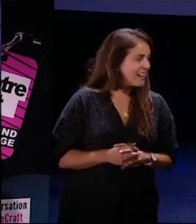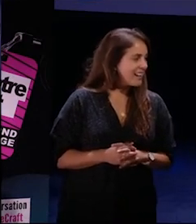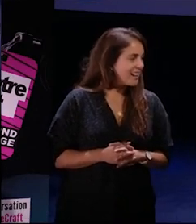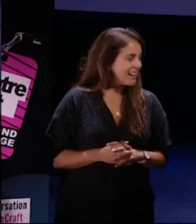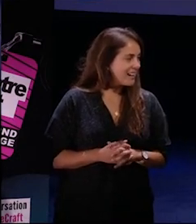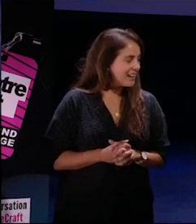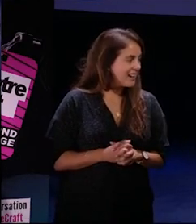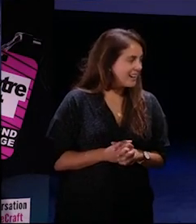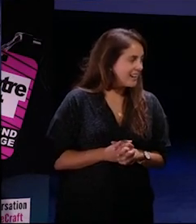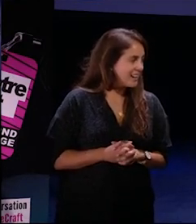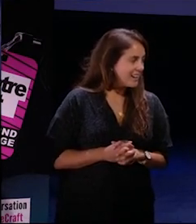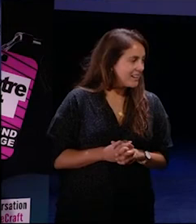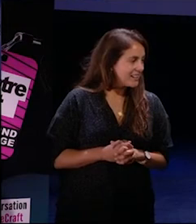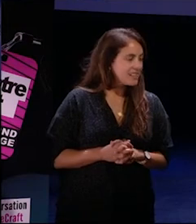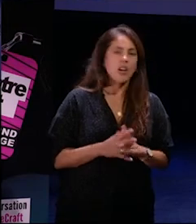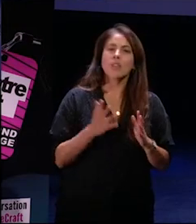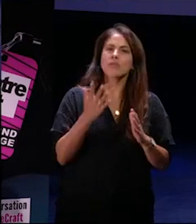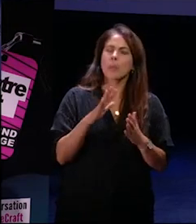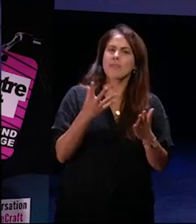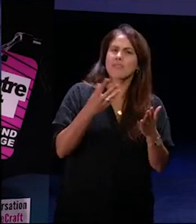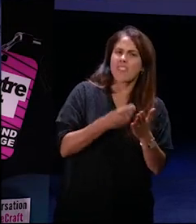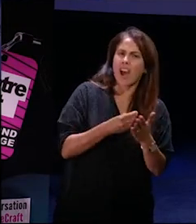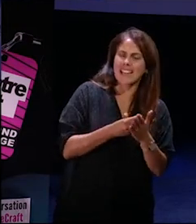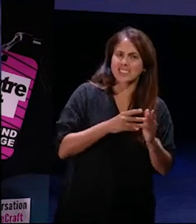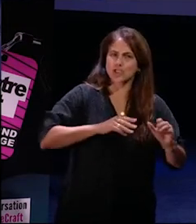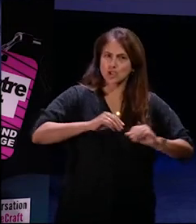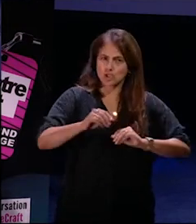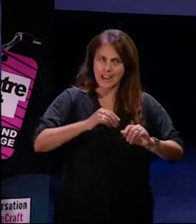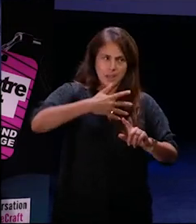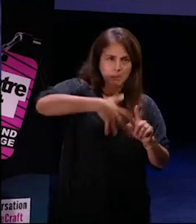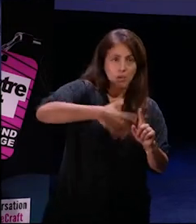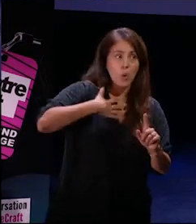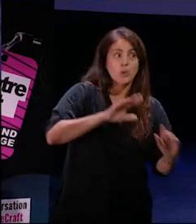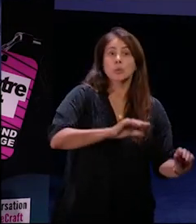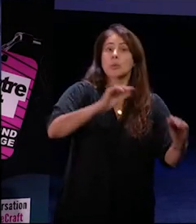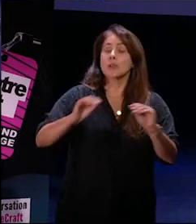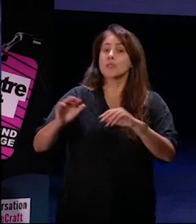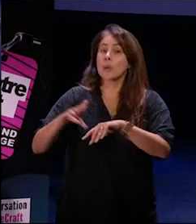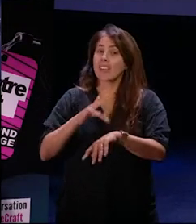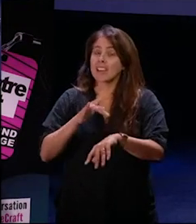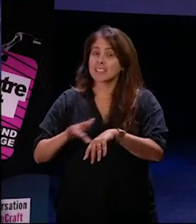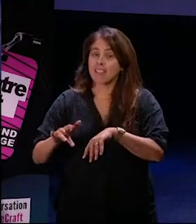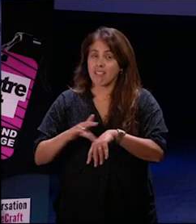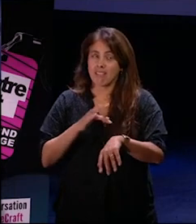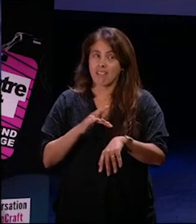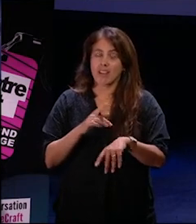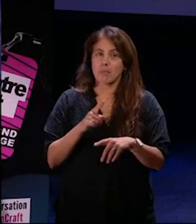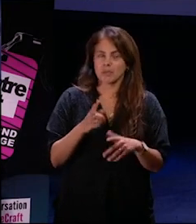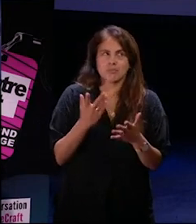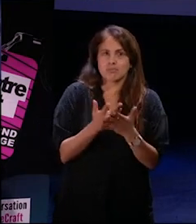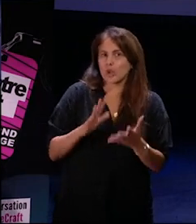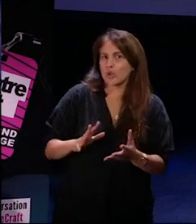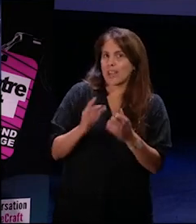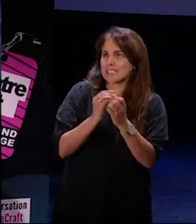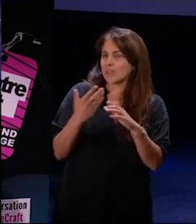I am from a kind of finance and change management background, and I'm looking to move into theatre because, as you said, it's what would feed me creatively. I